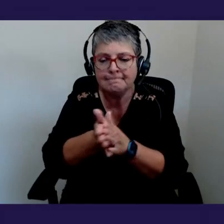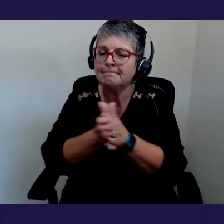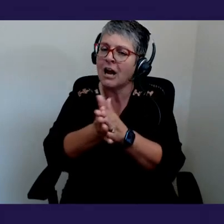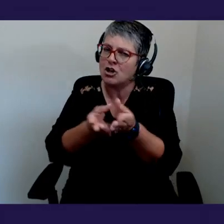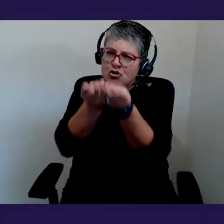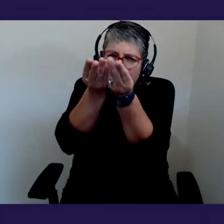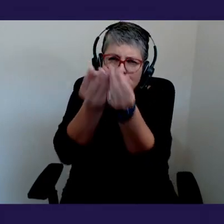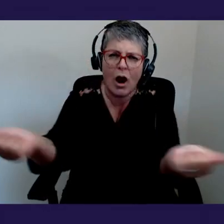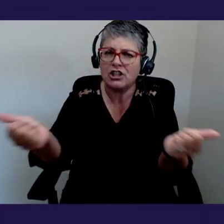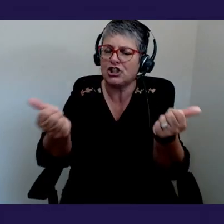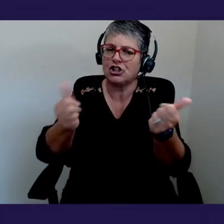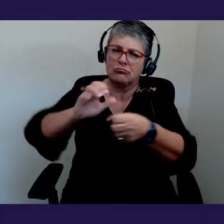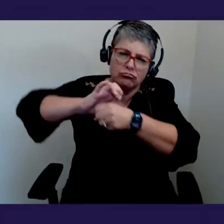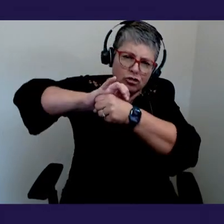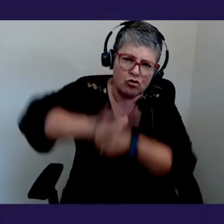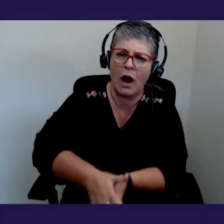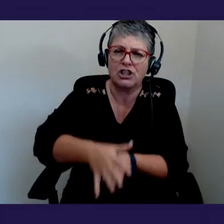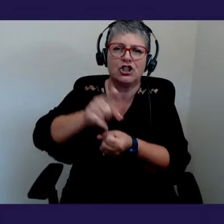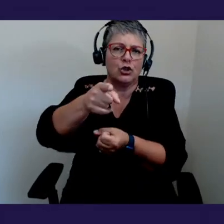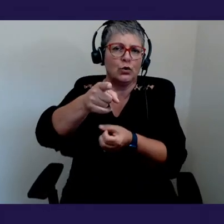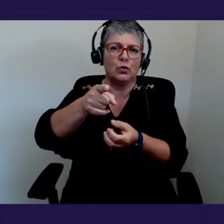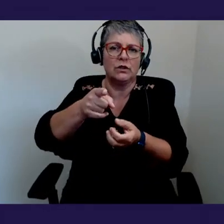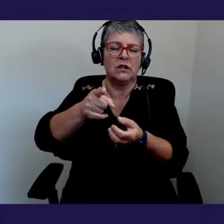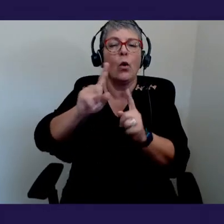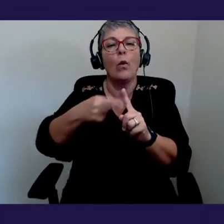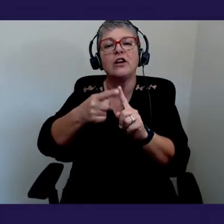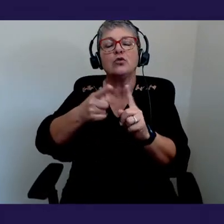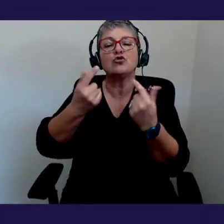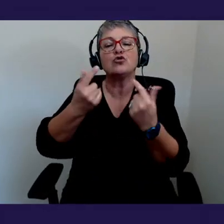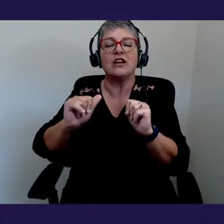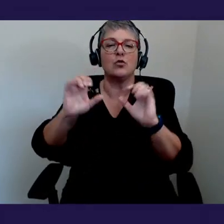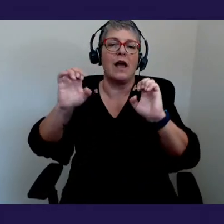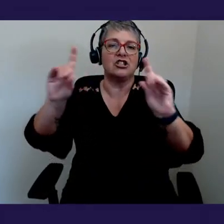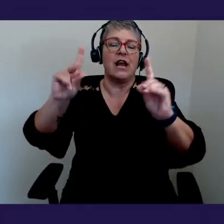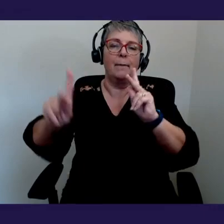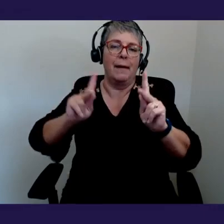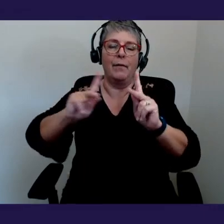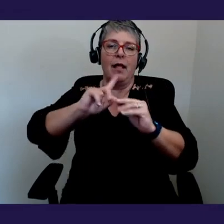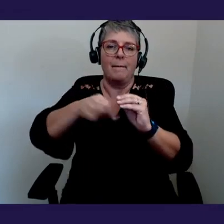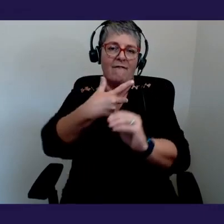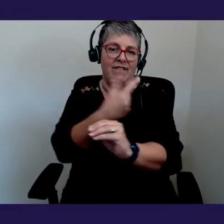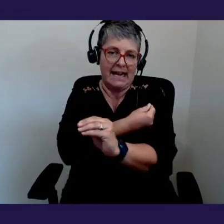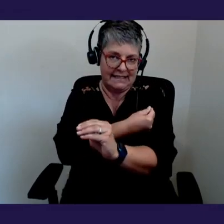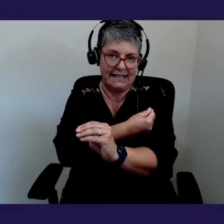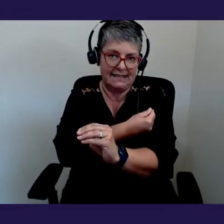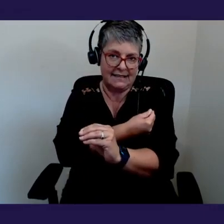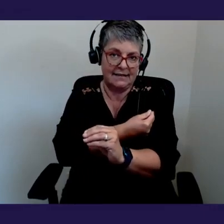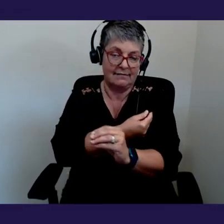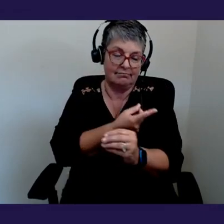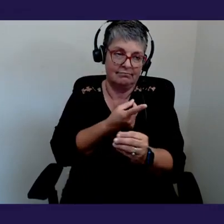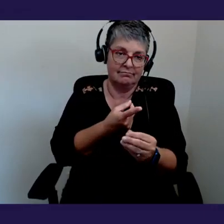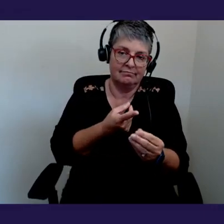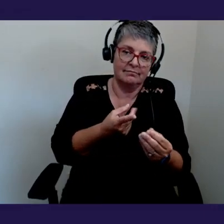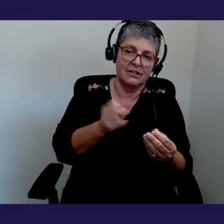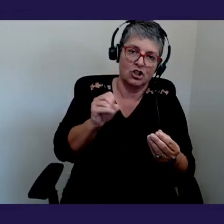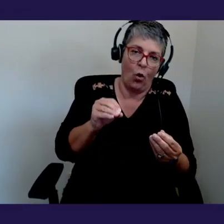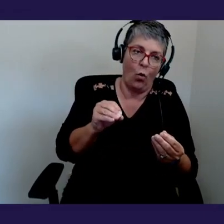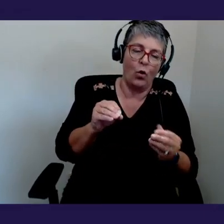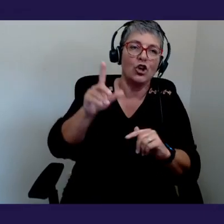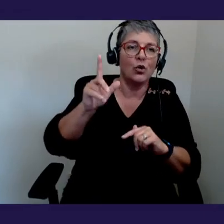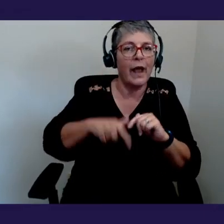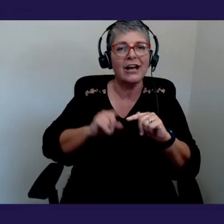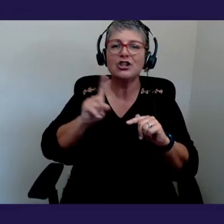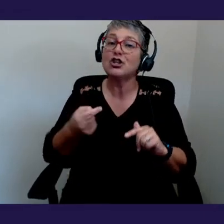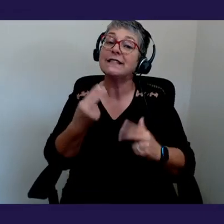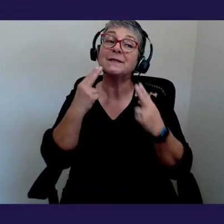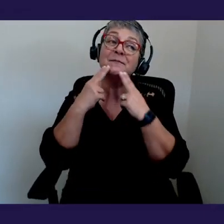talking about vaccines or trying to educate people. That doesn't mean you shouldn't do it, but it does mean you can't just wander like a babe into the woods, naked,